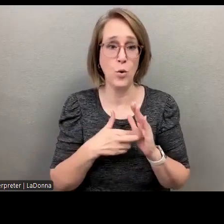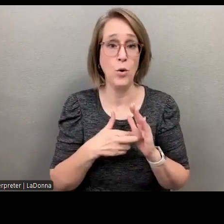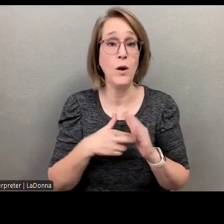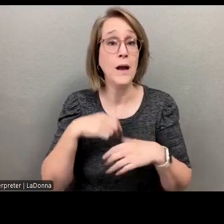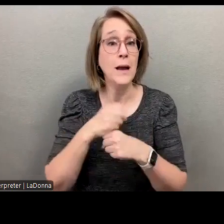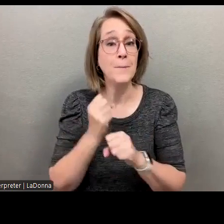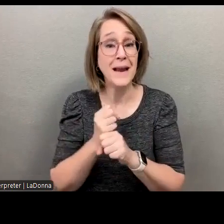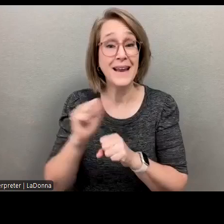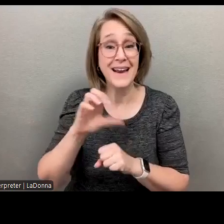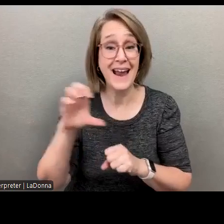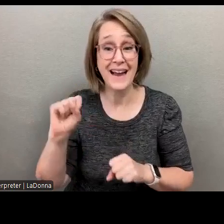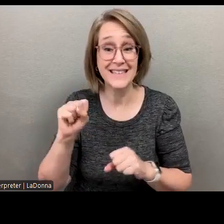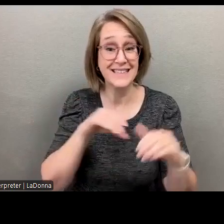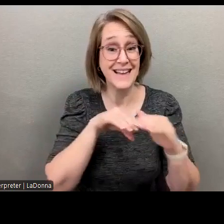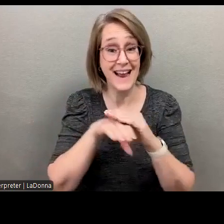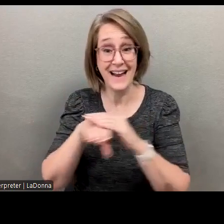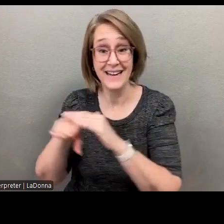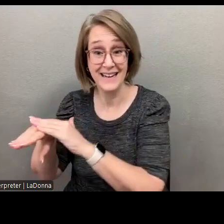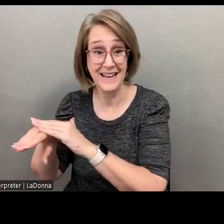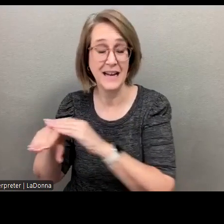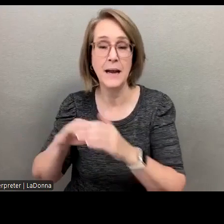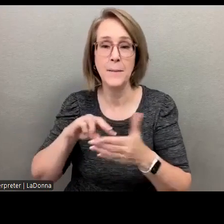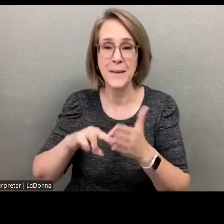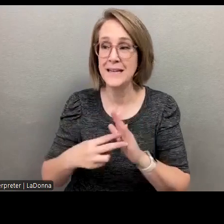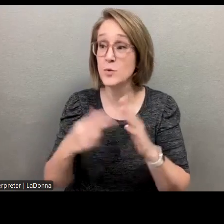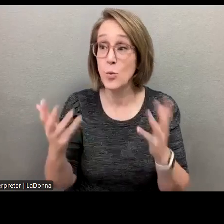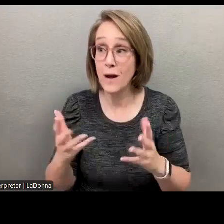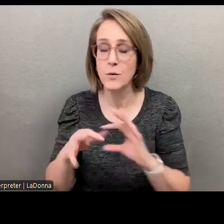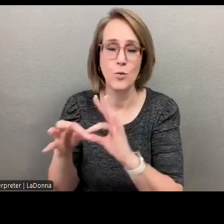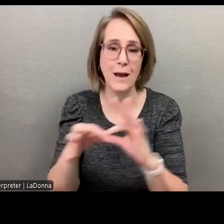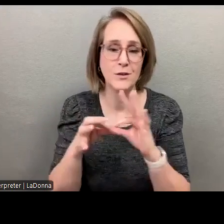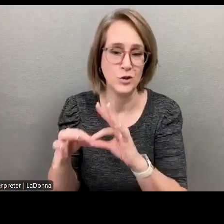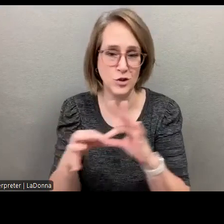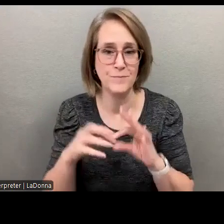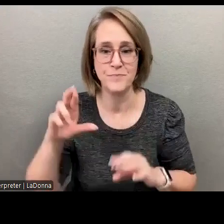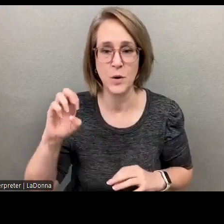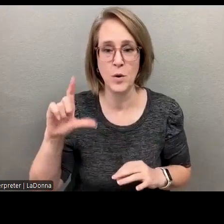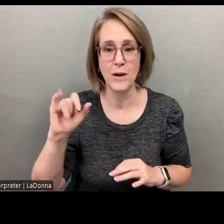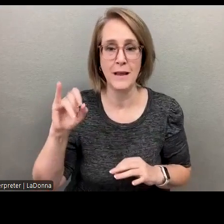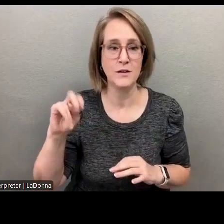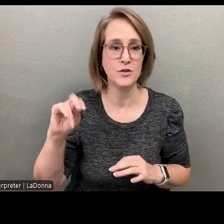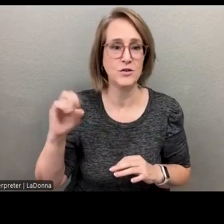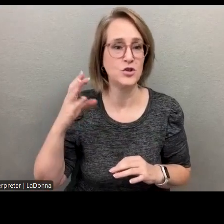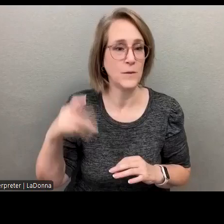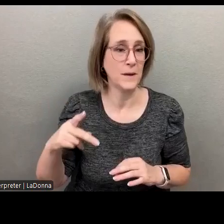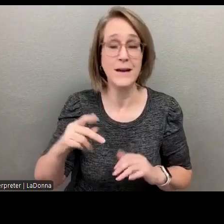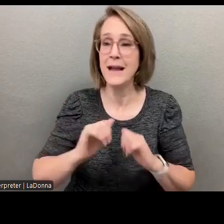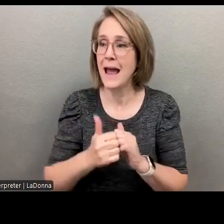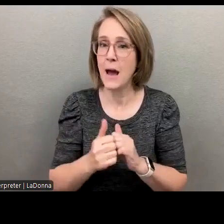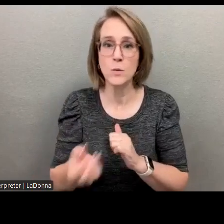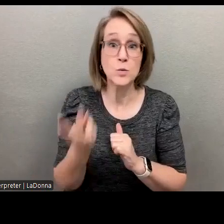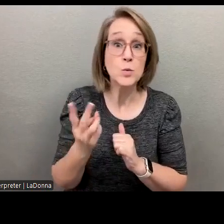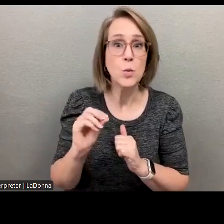done correctly, is about creating relationship. By definition, relationship is the way in which two